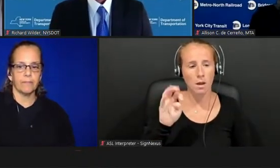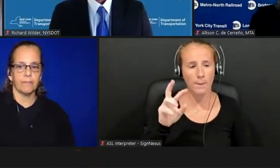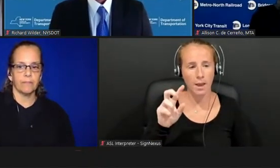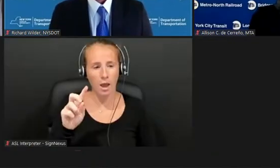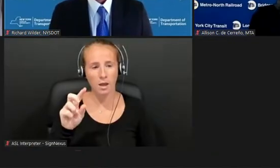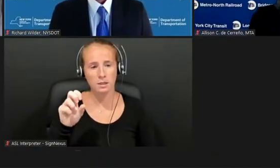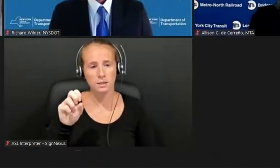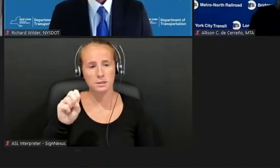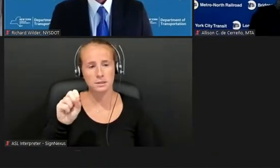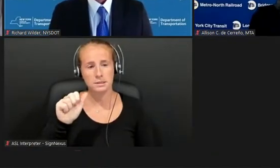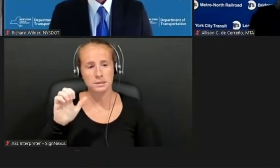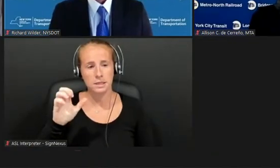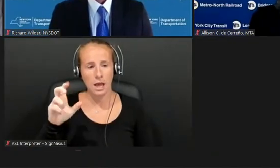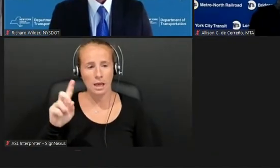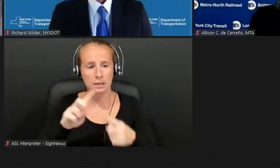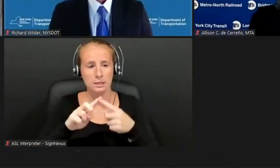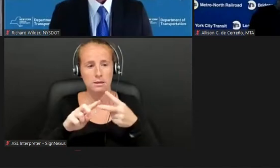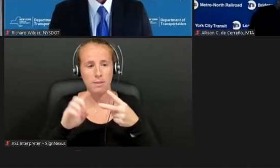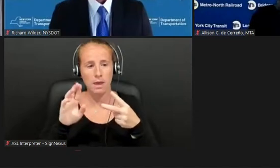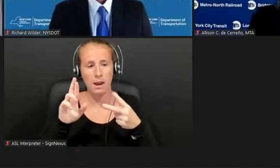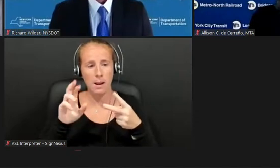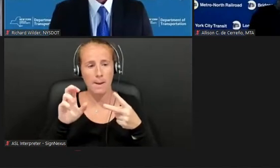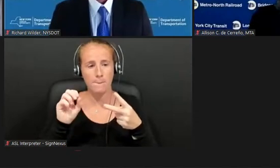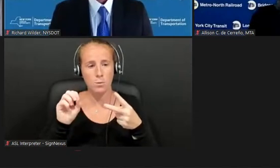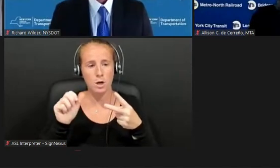by ryogen Vasquez